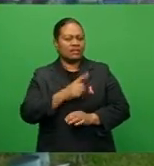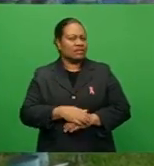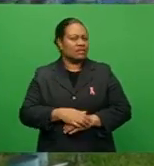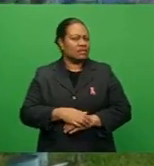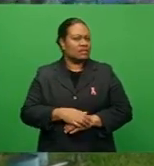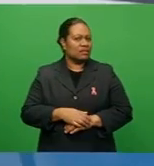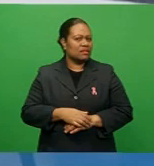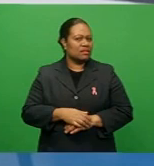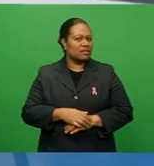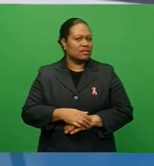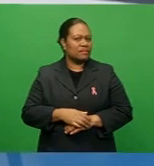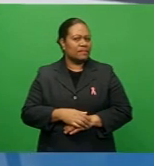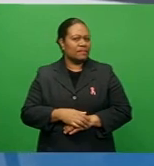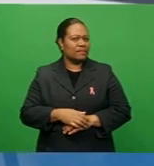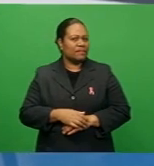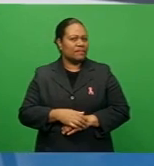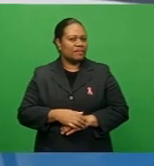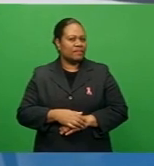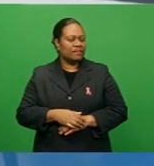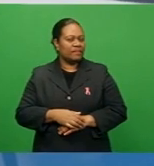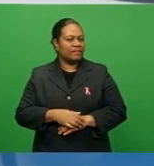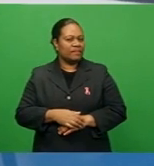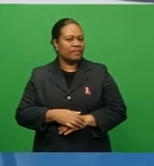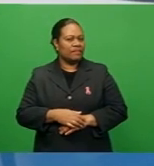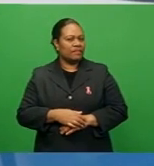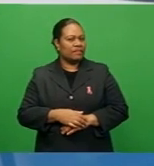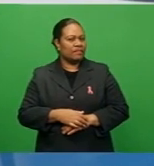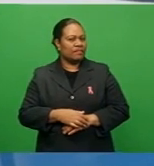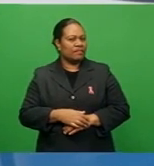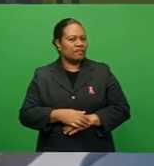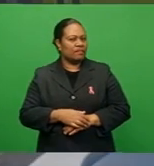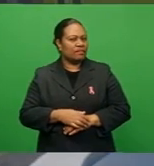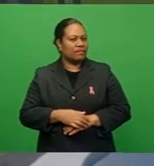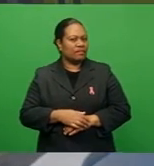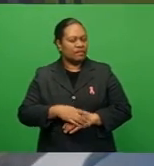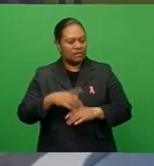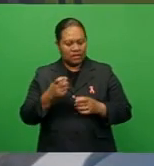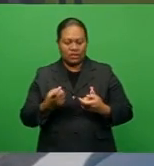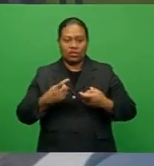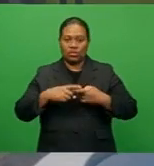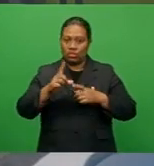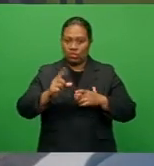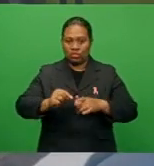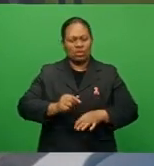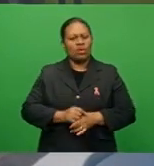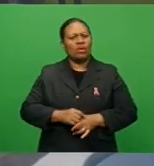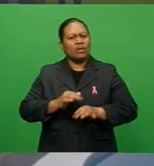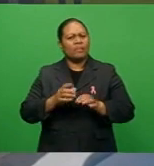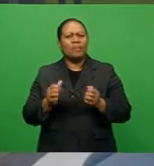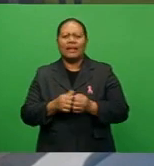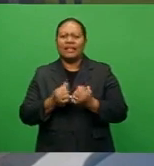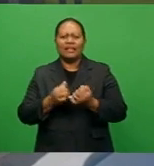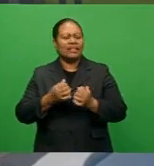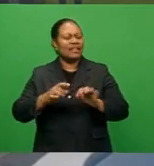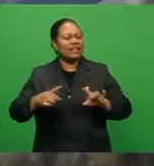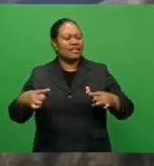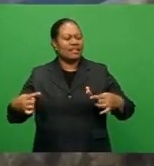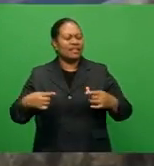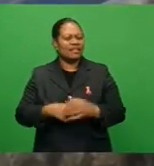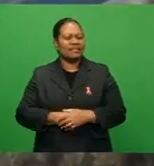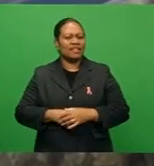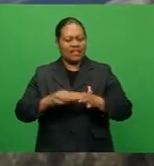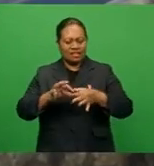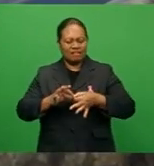are visiting corporate in person, and we get a lot of corporates where they come and spend team